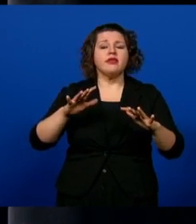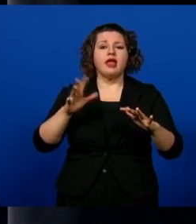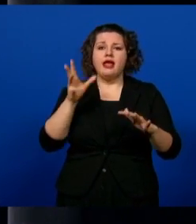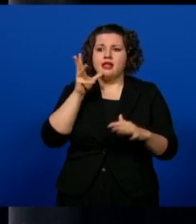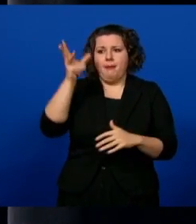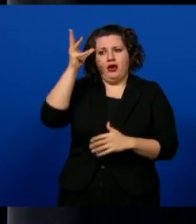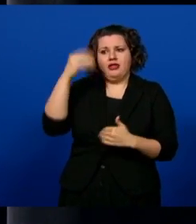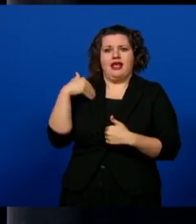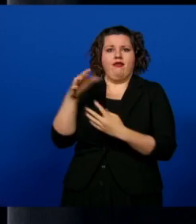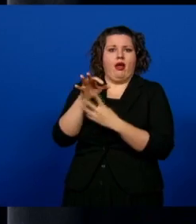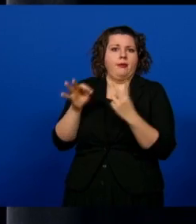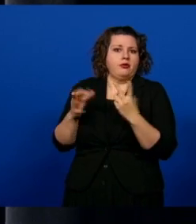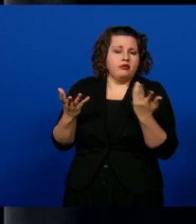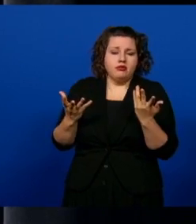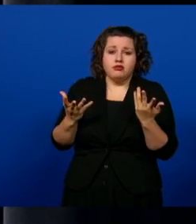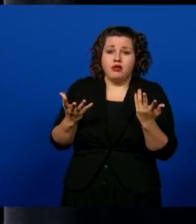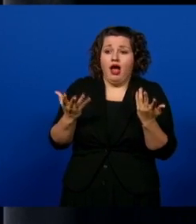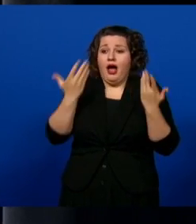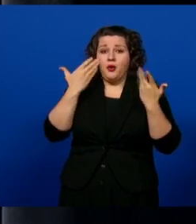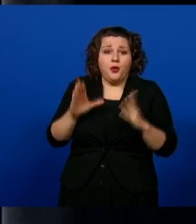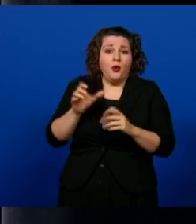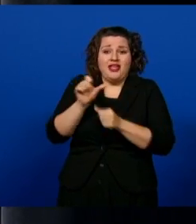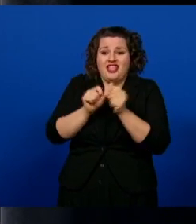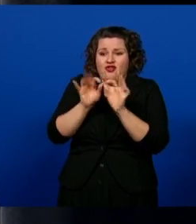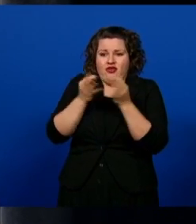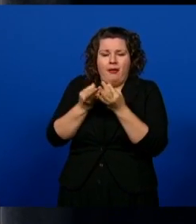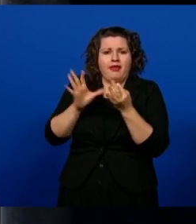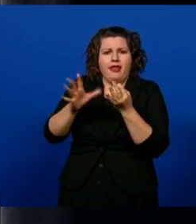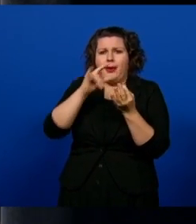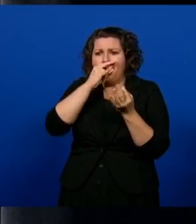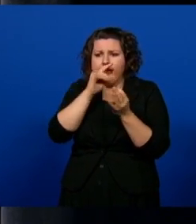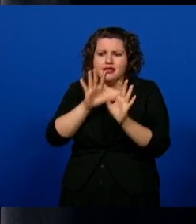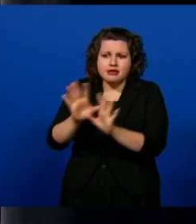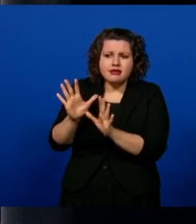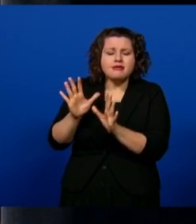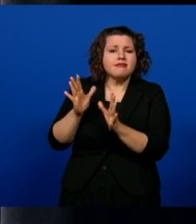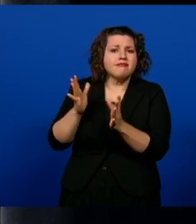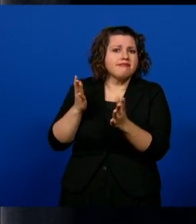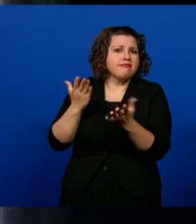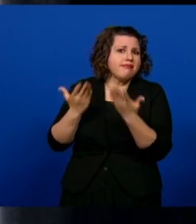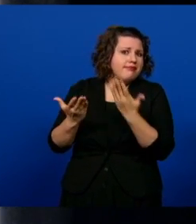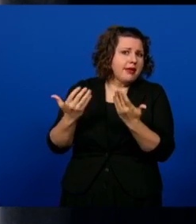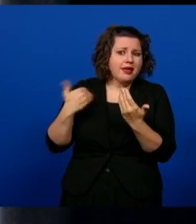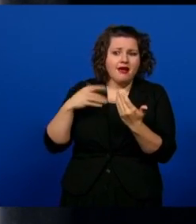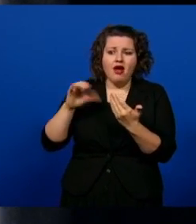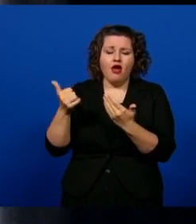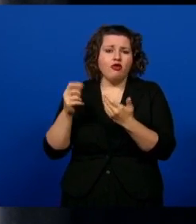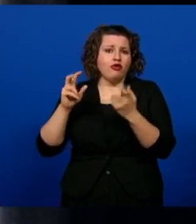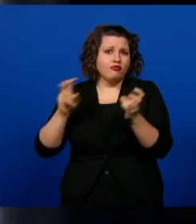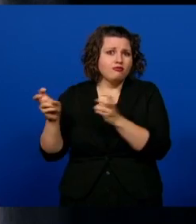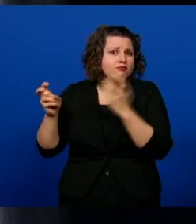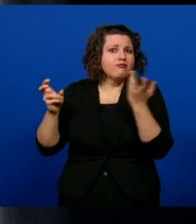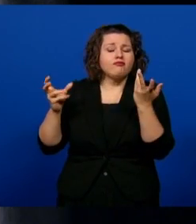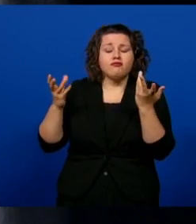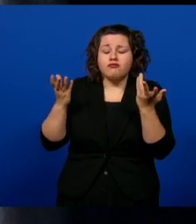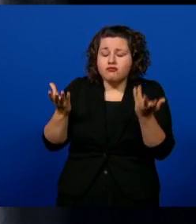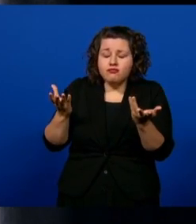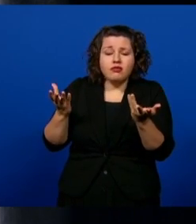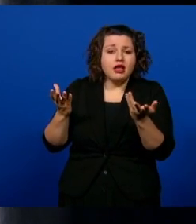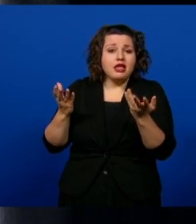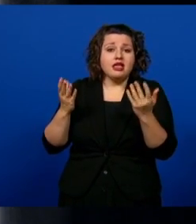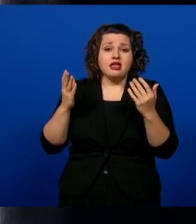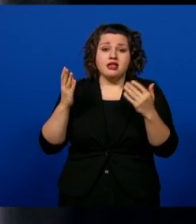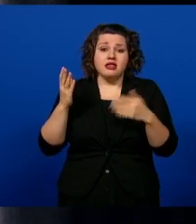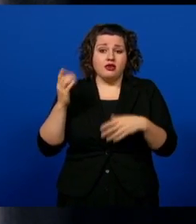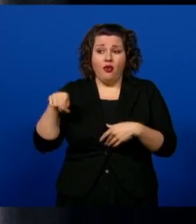know what all of the underlying conditions are that their children or their family might be dealing with, so I think it's really important. Educators, we